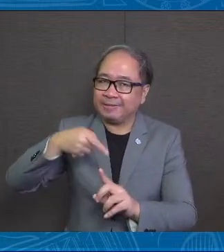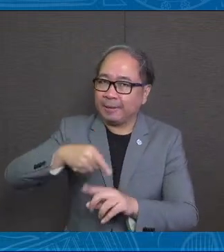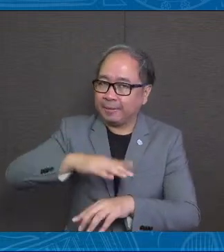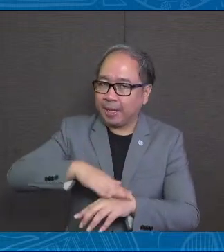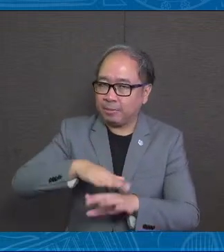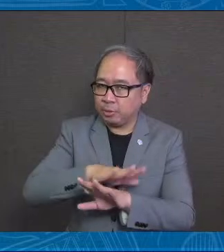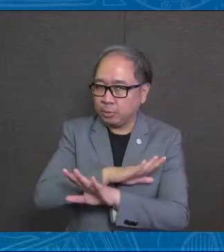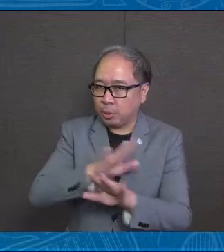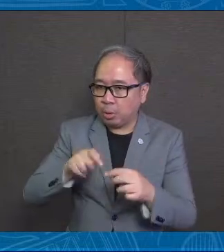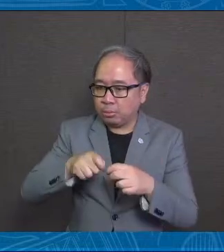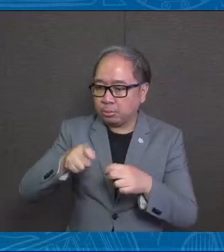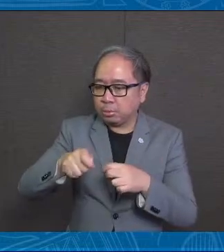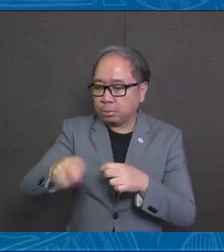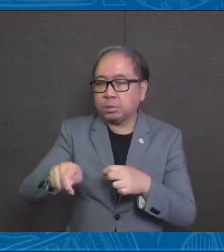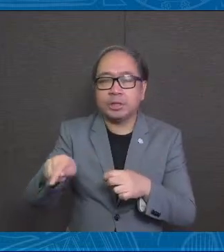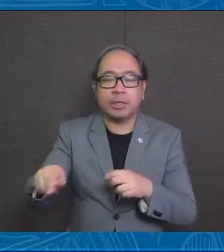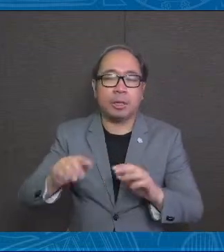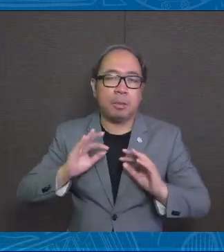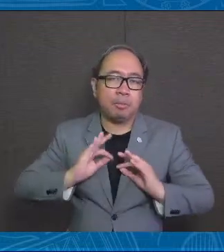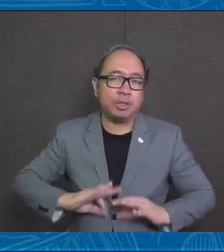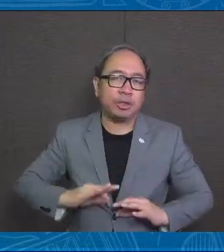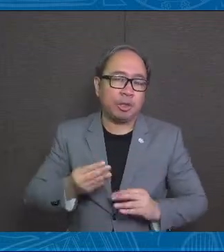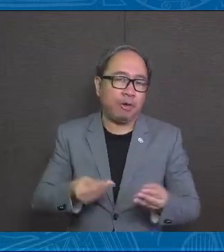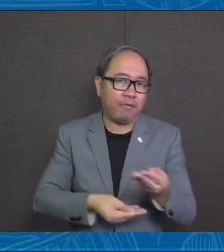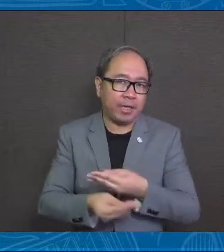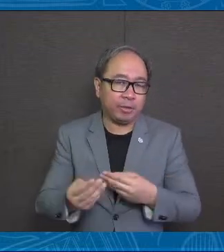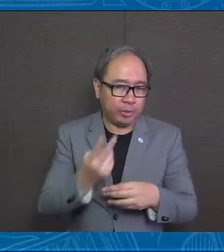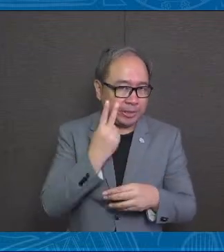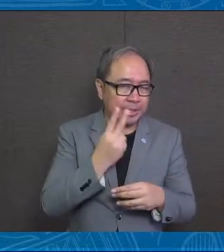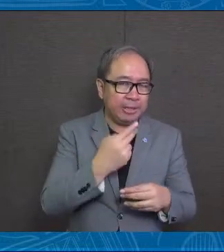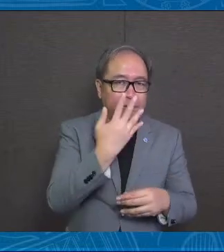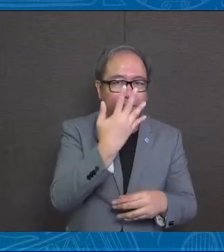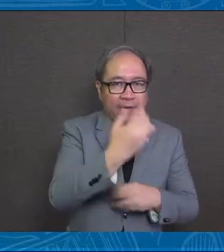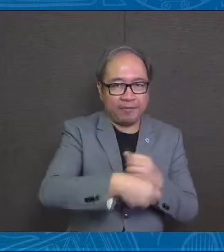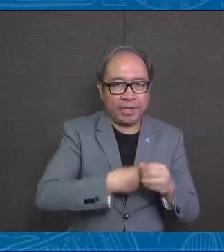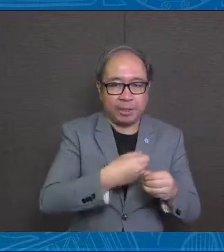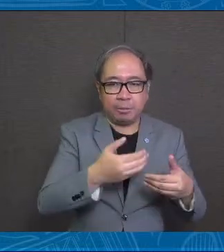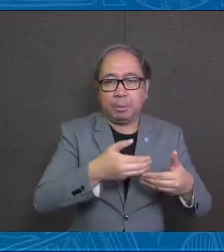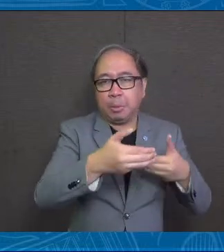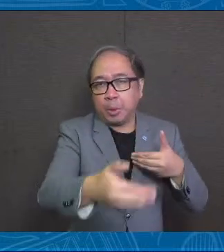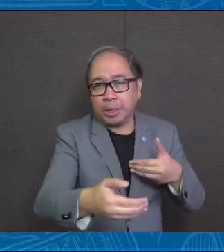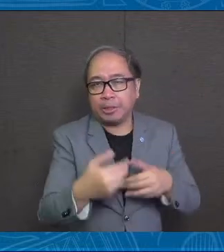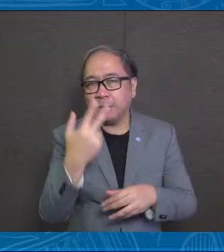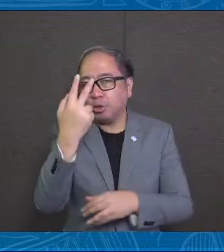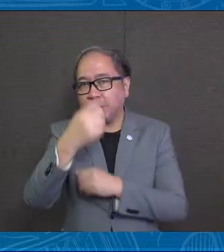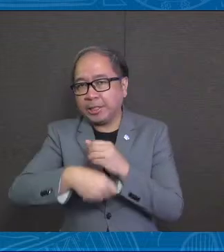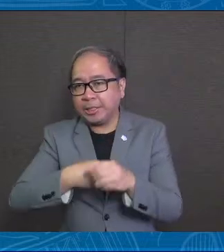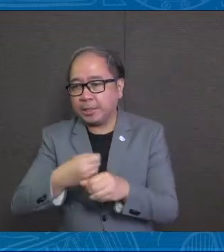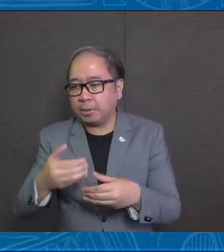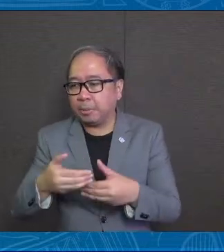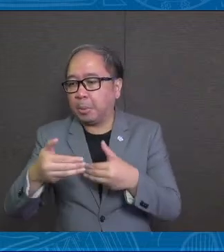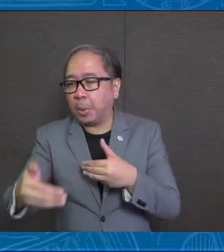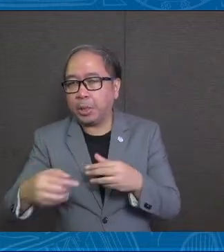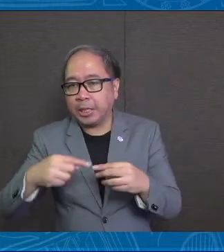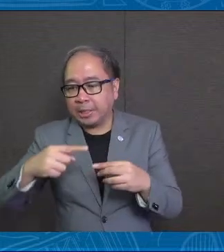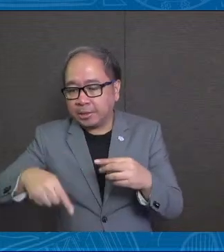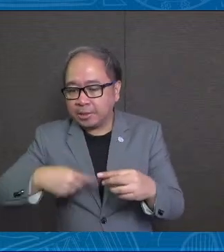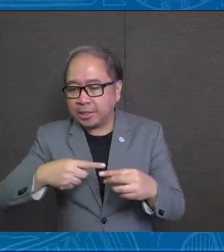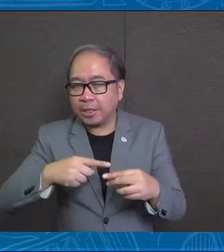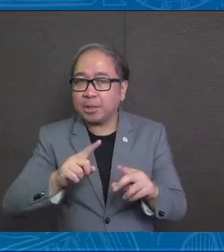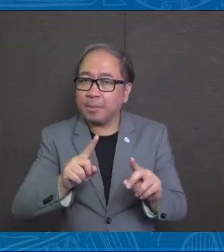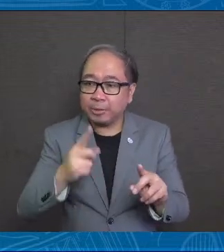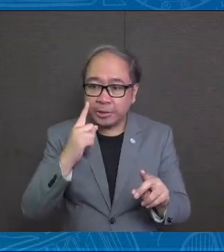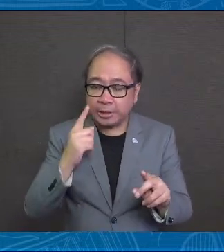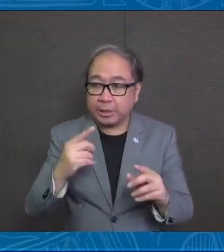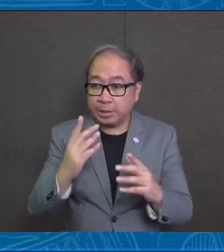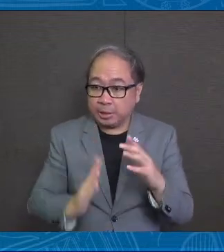modeling. We heard about 5-year, 3-year annual cycles, but there's a timing of that, right? And there needs to be coordination. Oftentimes the data is not there and it's not on